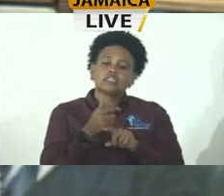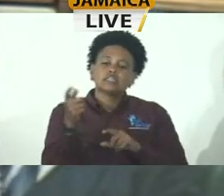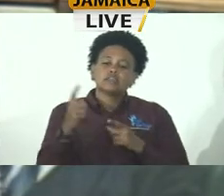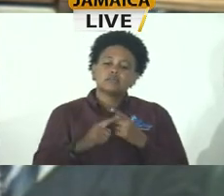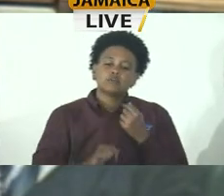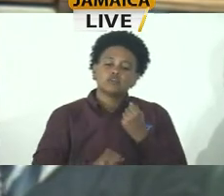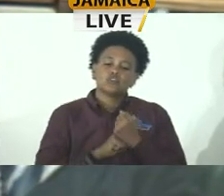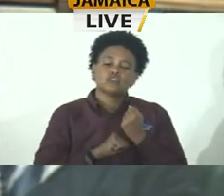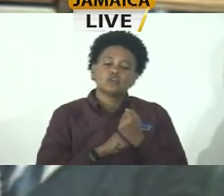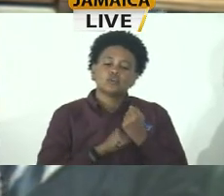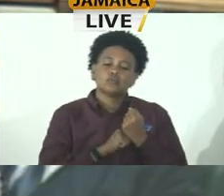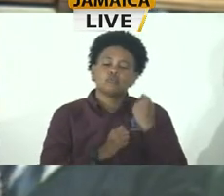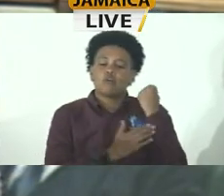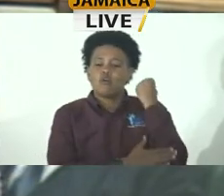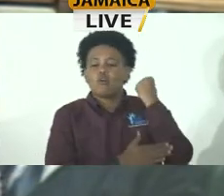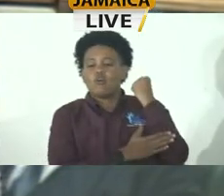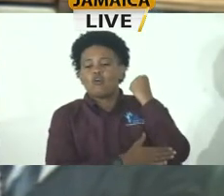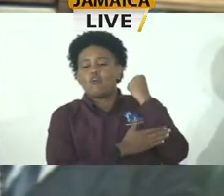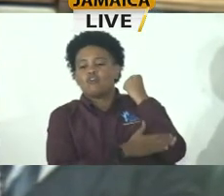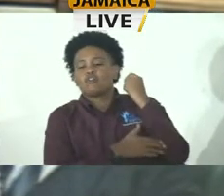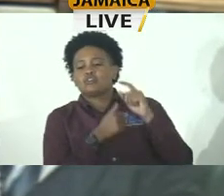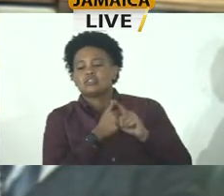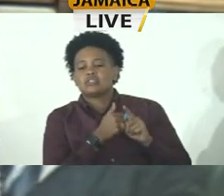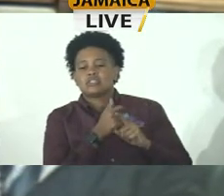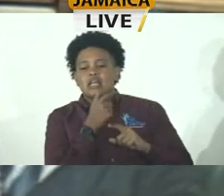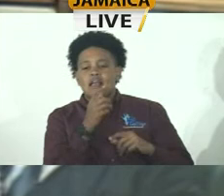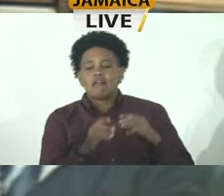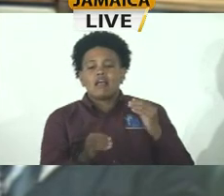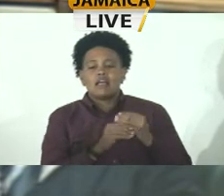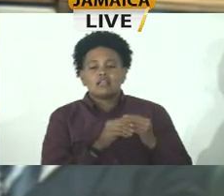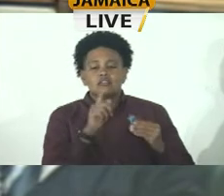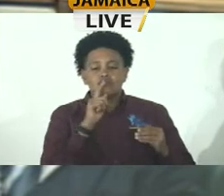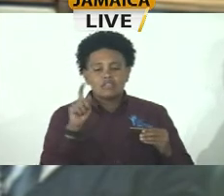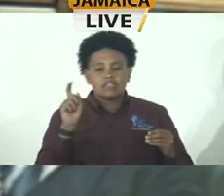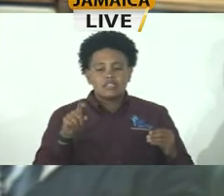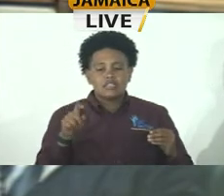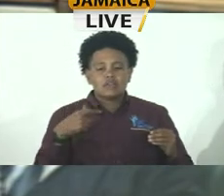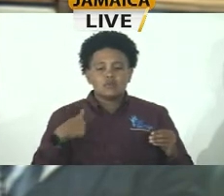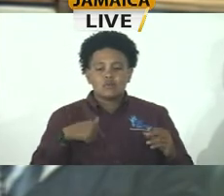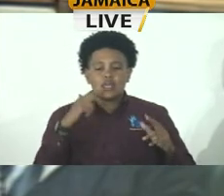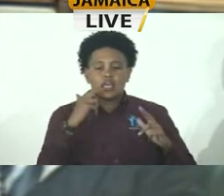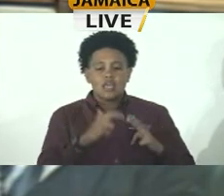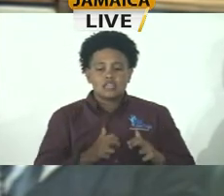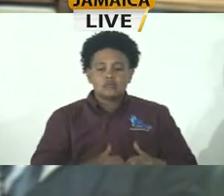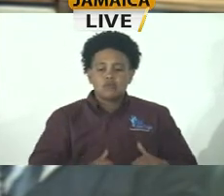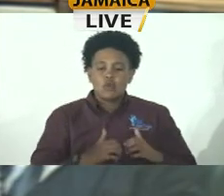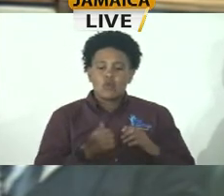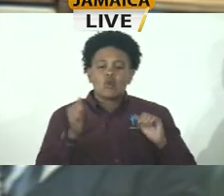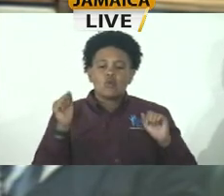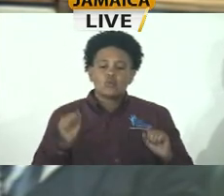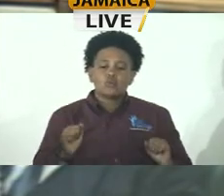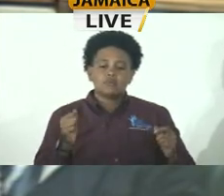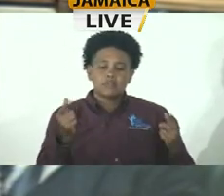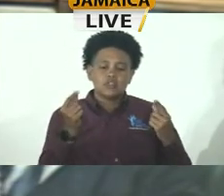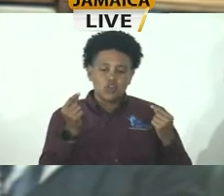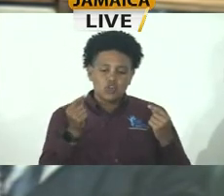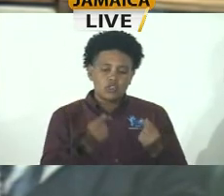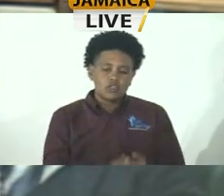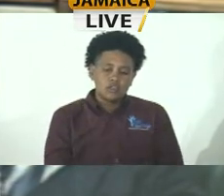support countries that are also in need and we are exploring how this could be done